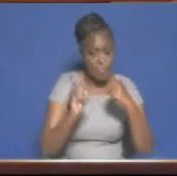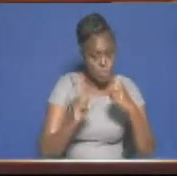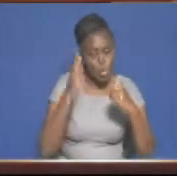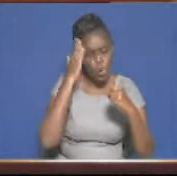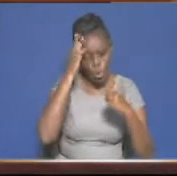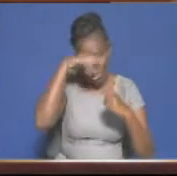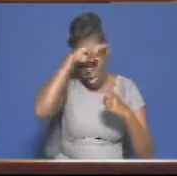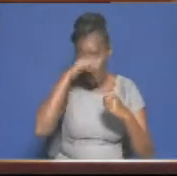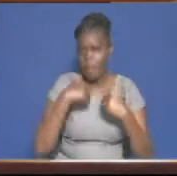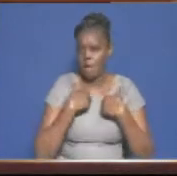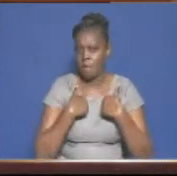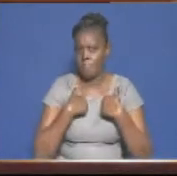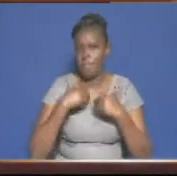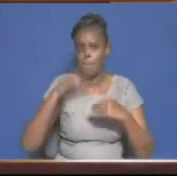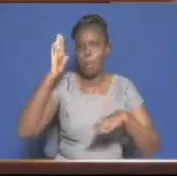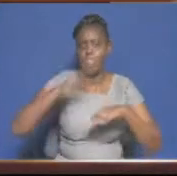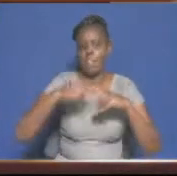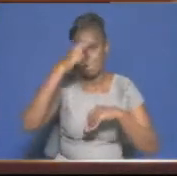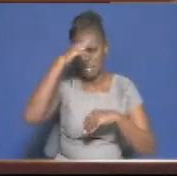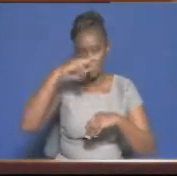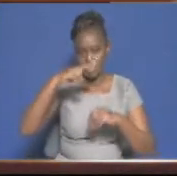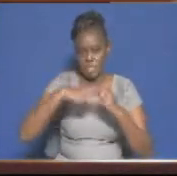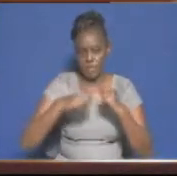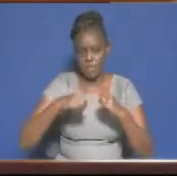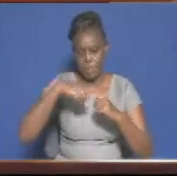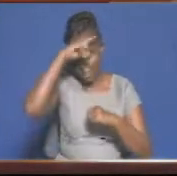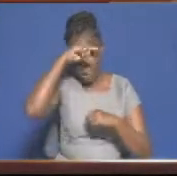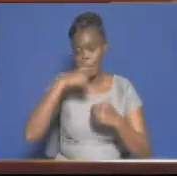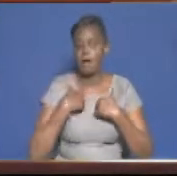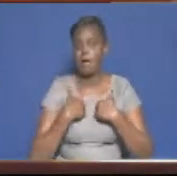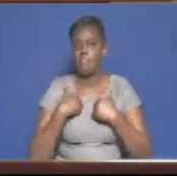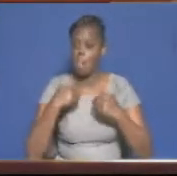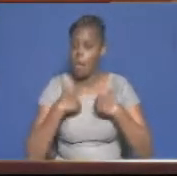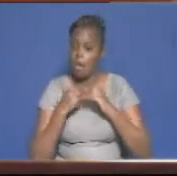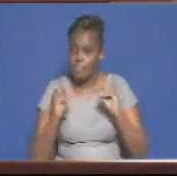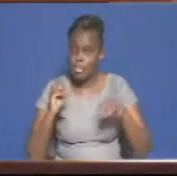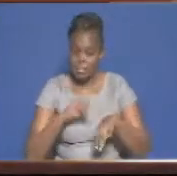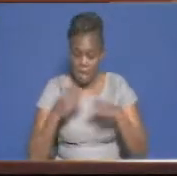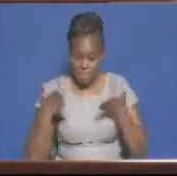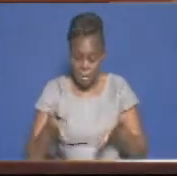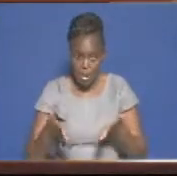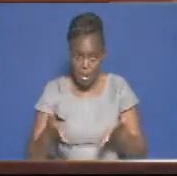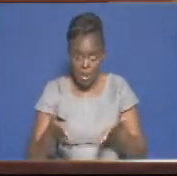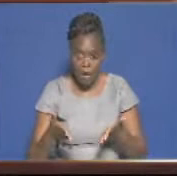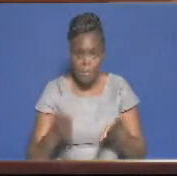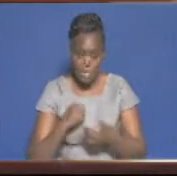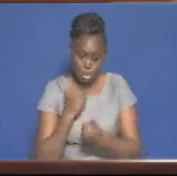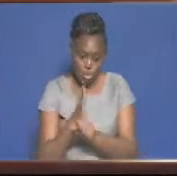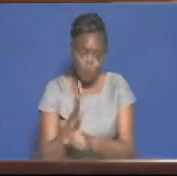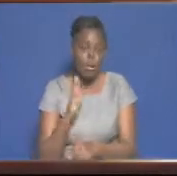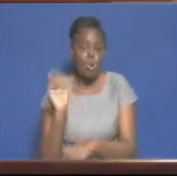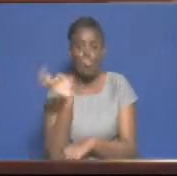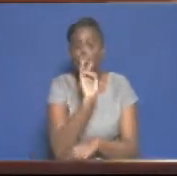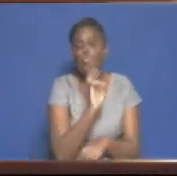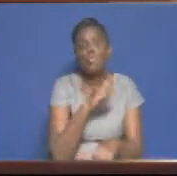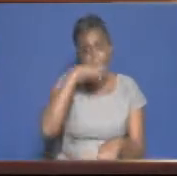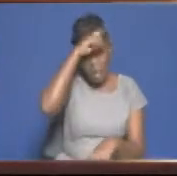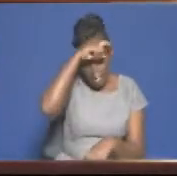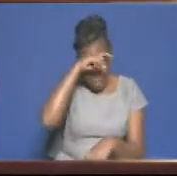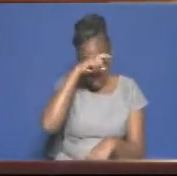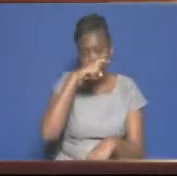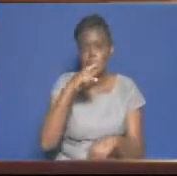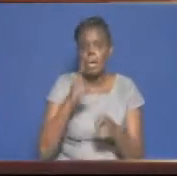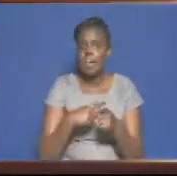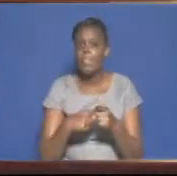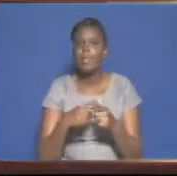degrees. More than 70%. So if you don't have, Mr. Speaker, this is the time to ensure that you get one. If you don't get one, then wait